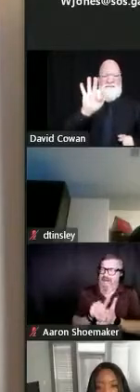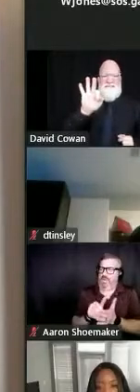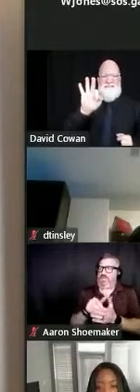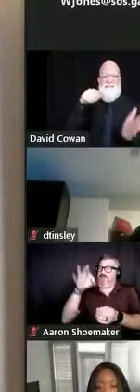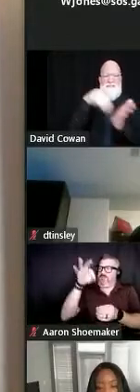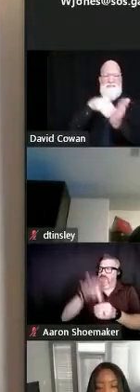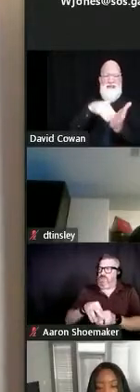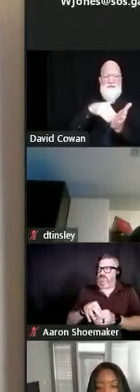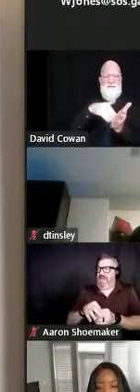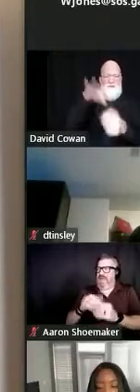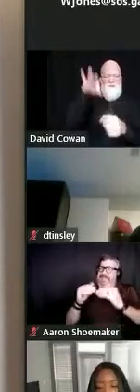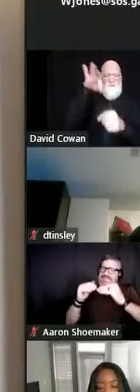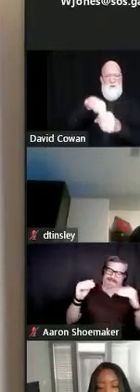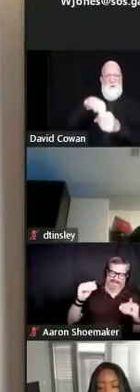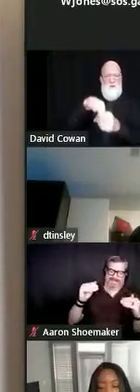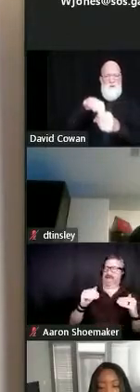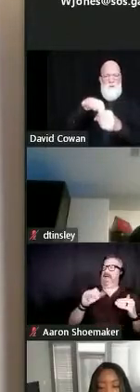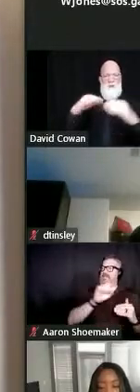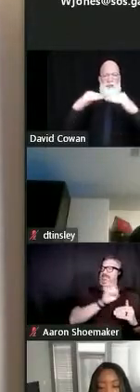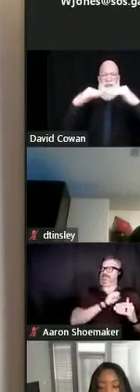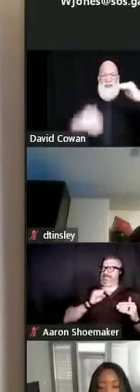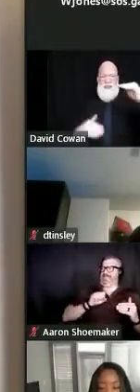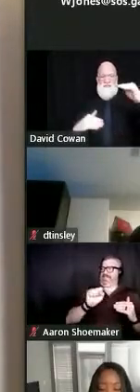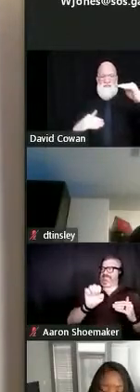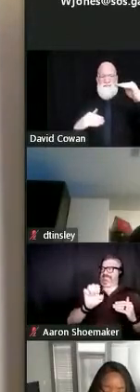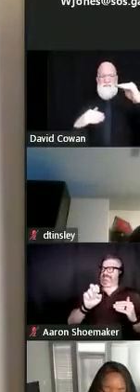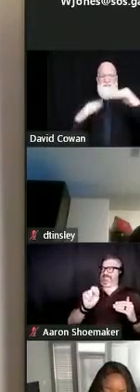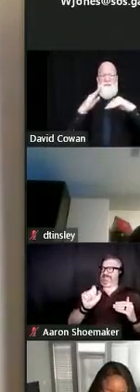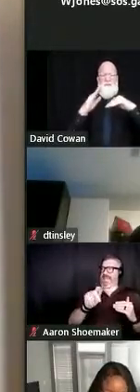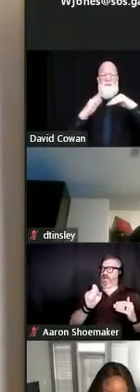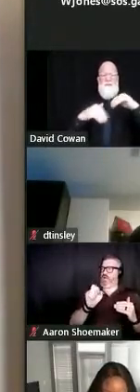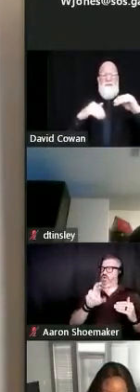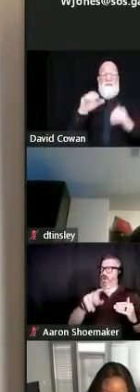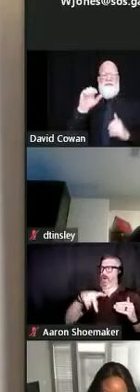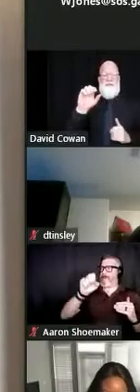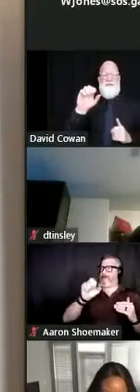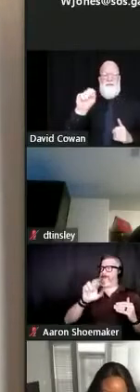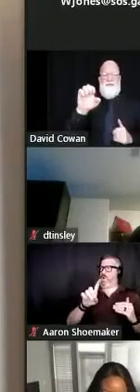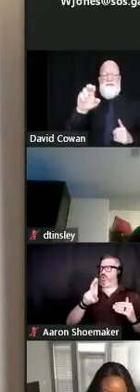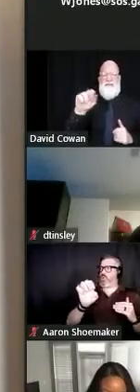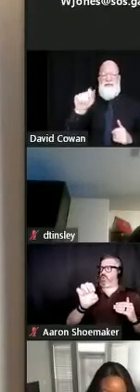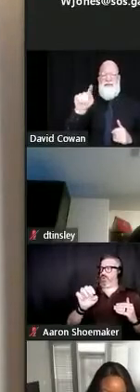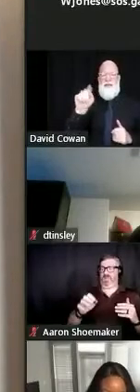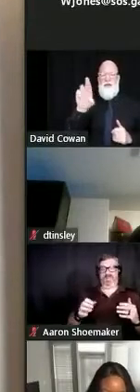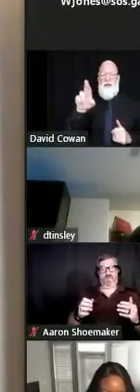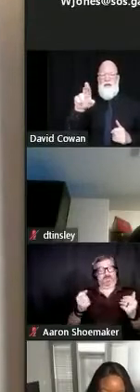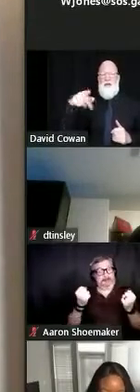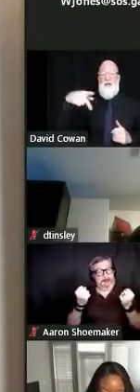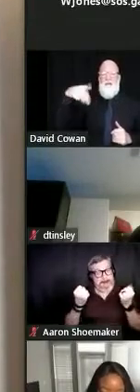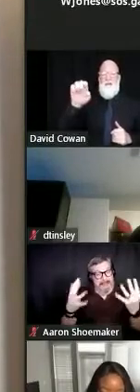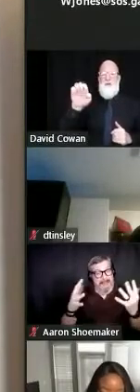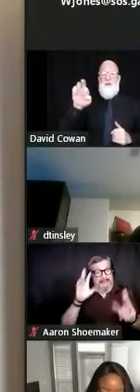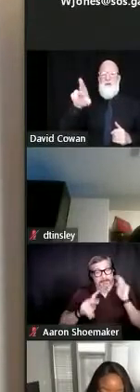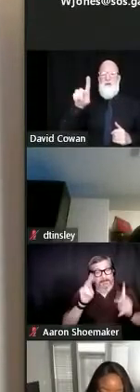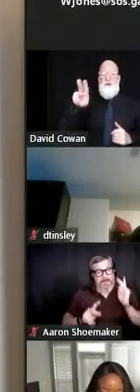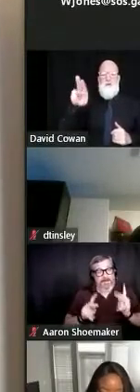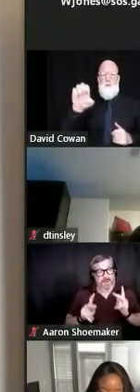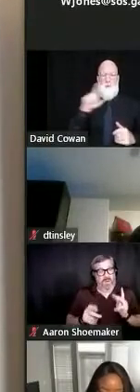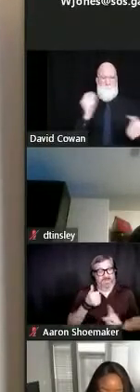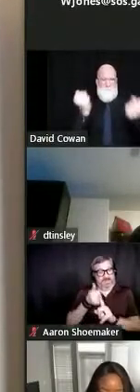over 20,000 people who voted in the state who chose not to vote in the presidential election at all again that could feed into part of